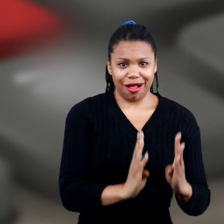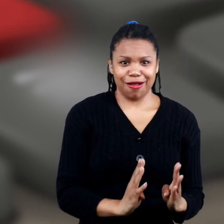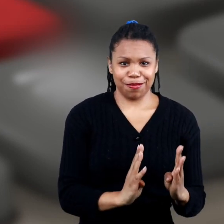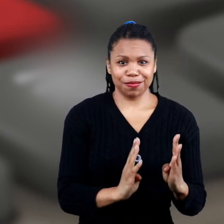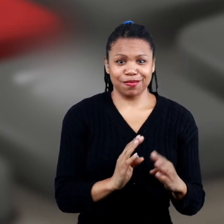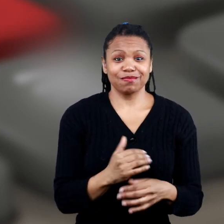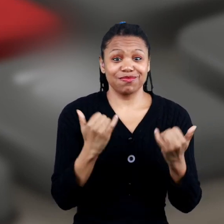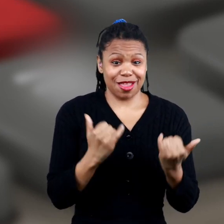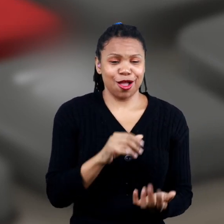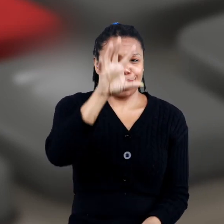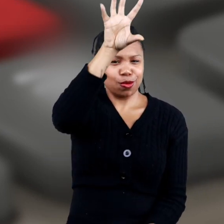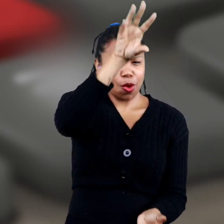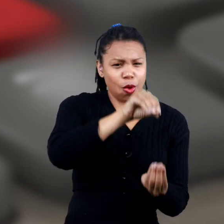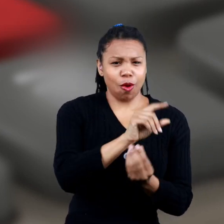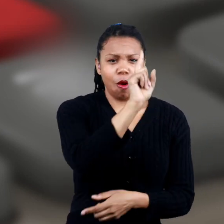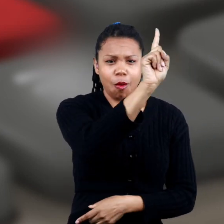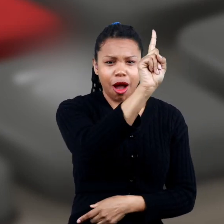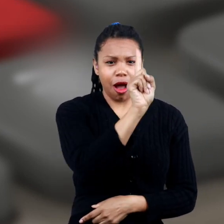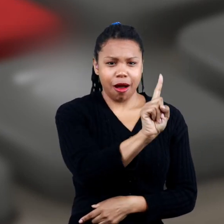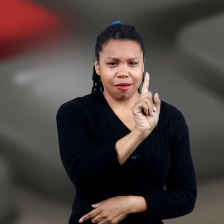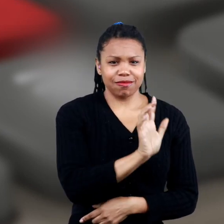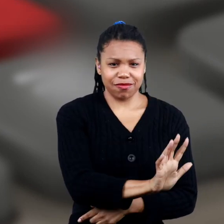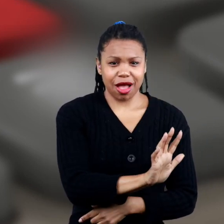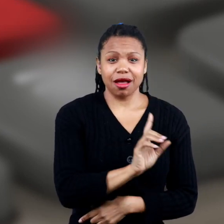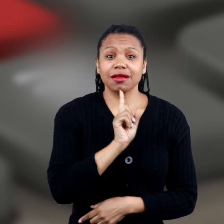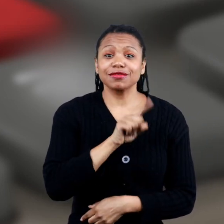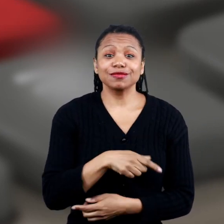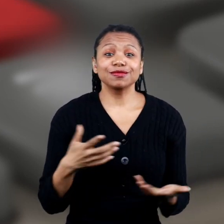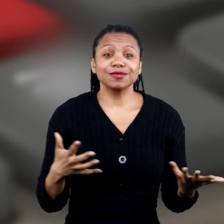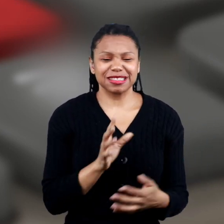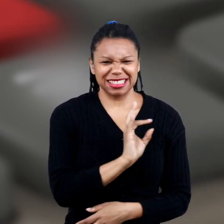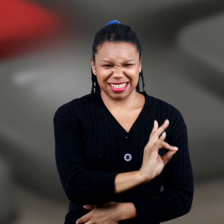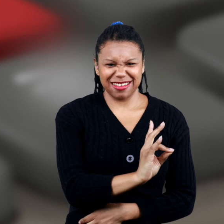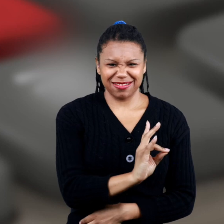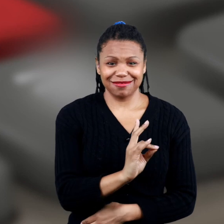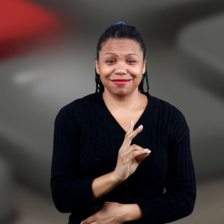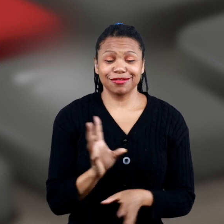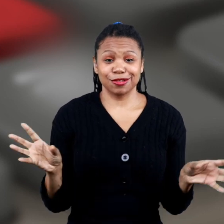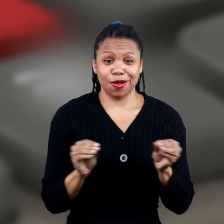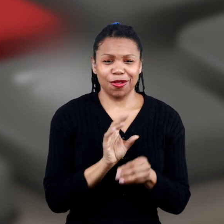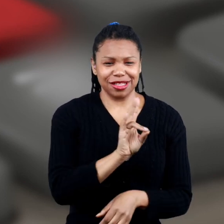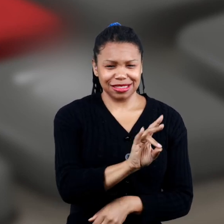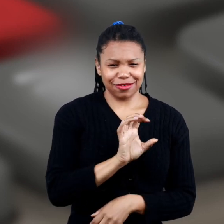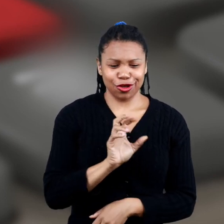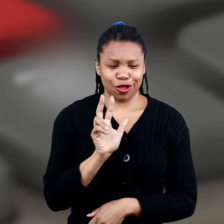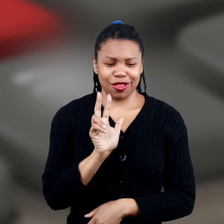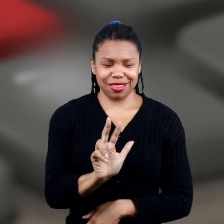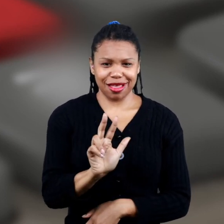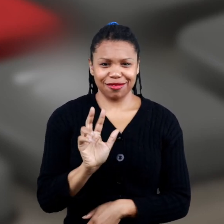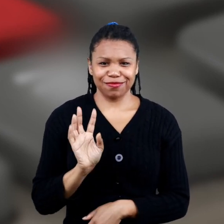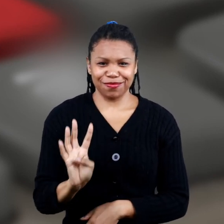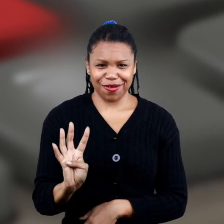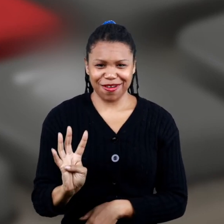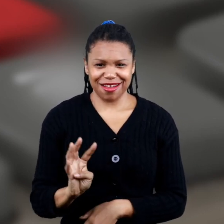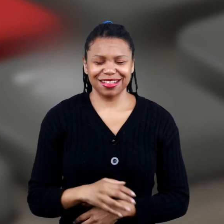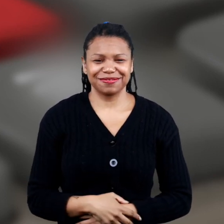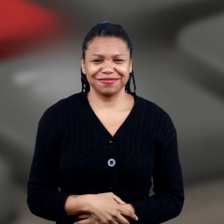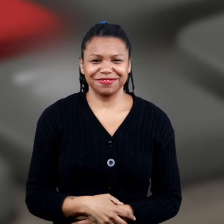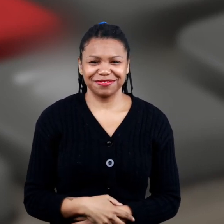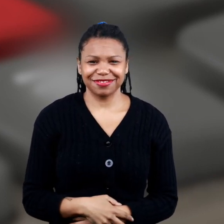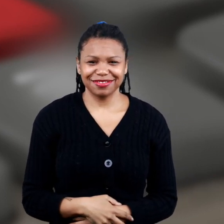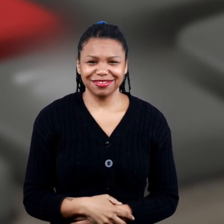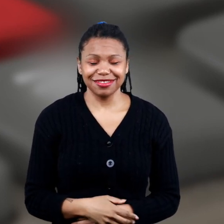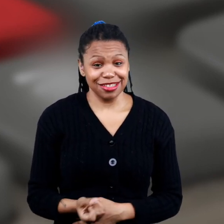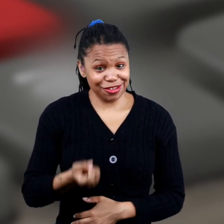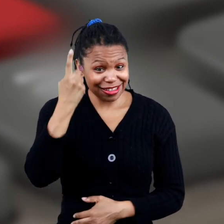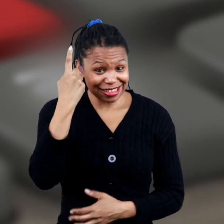in the hundreds column. And you have one plus one plus five is seven. So it's seven hundred and